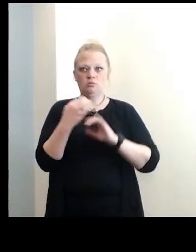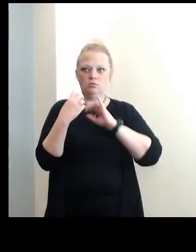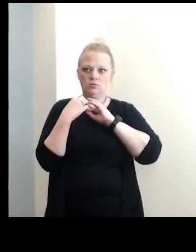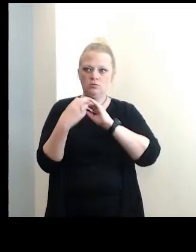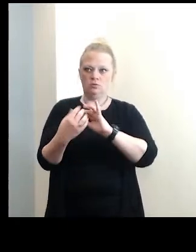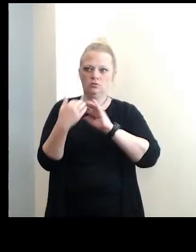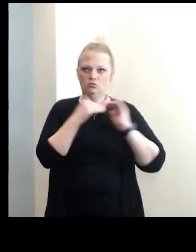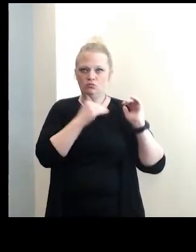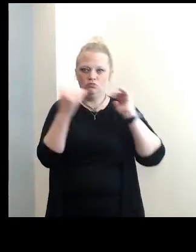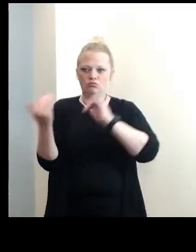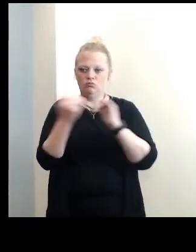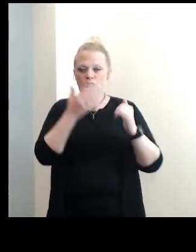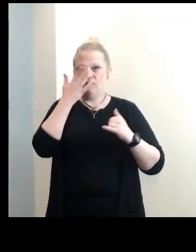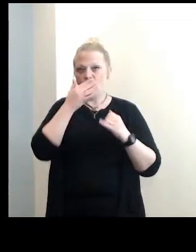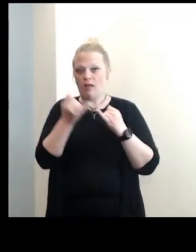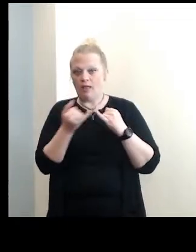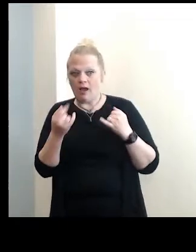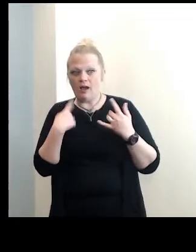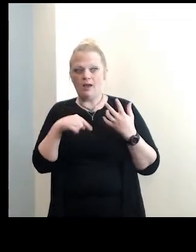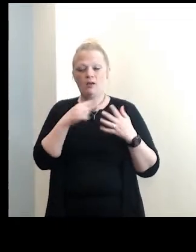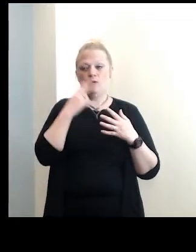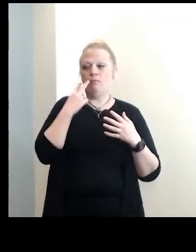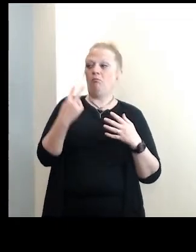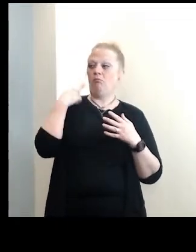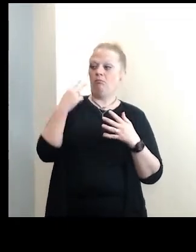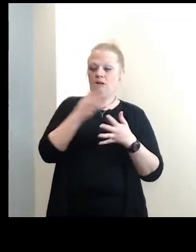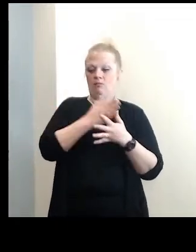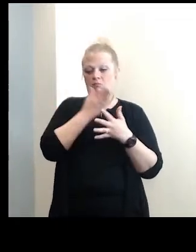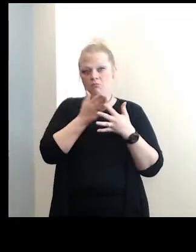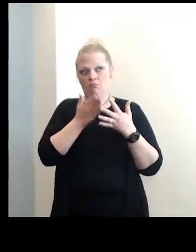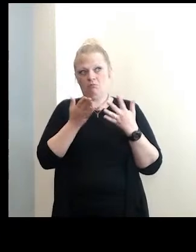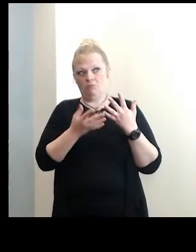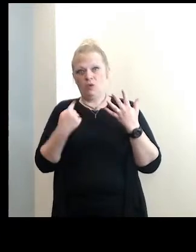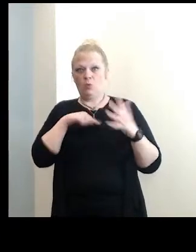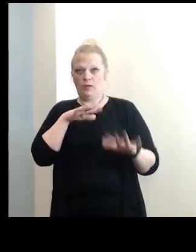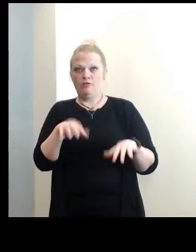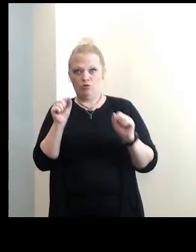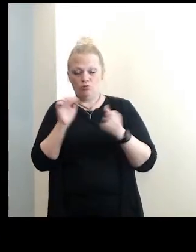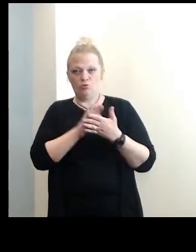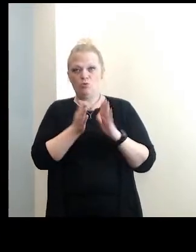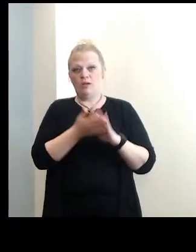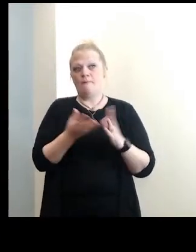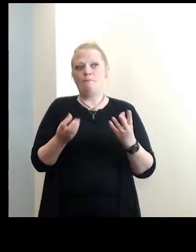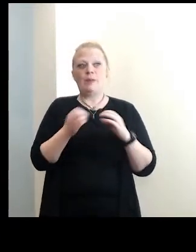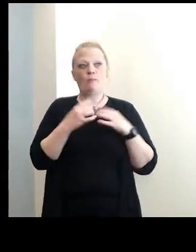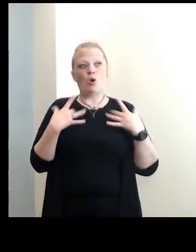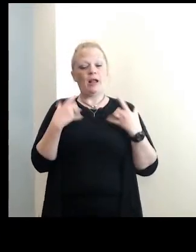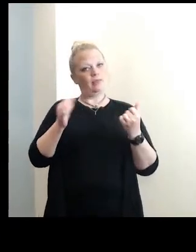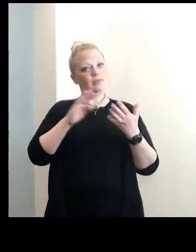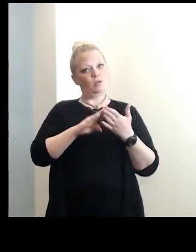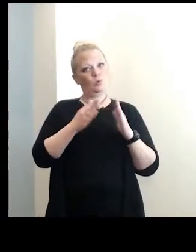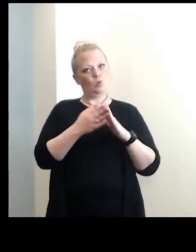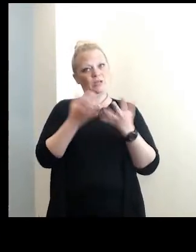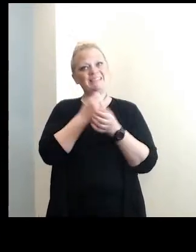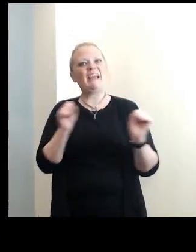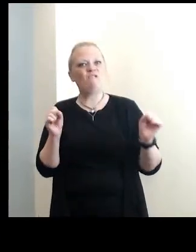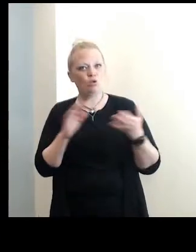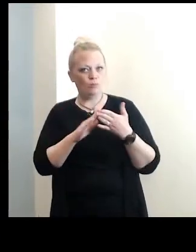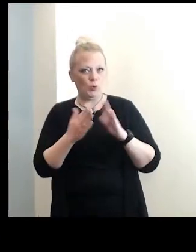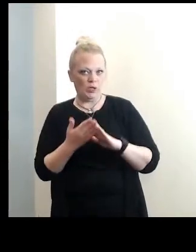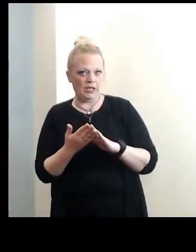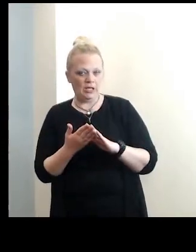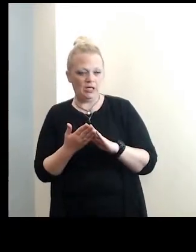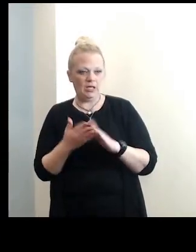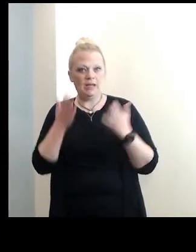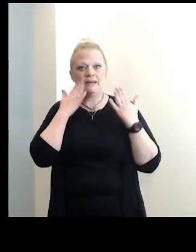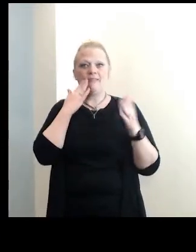lines, and we'll also look back at the steps that we had to take to become a more healthier community, a safer community,